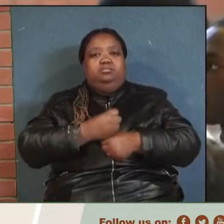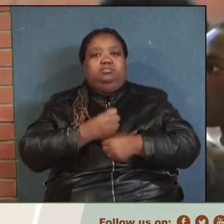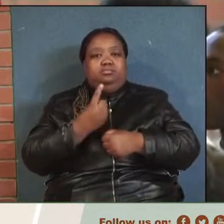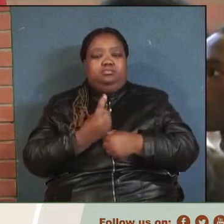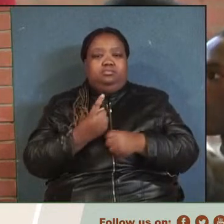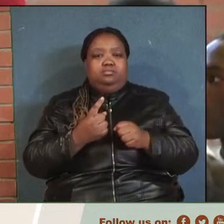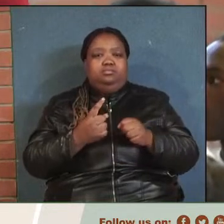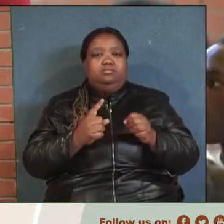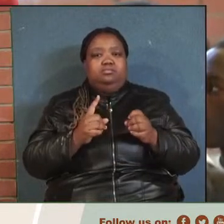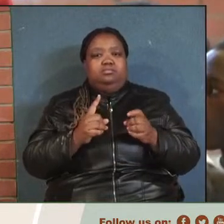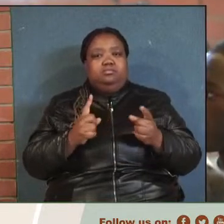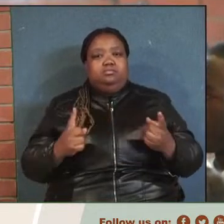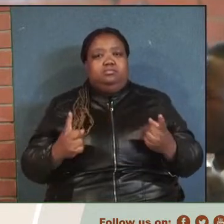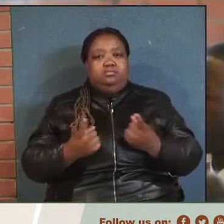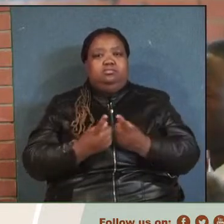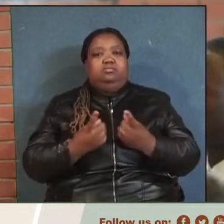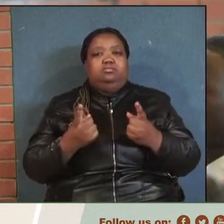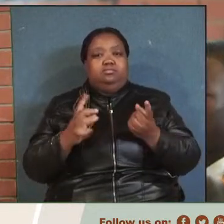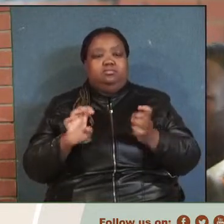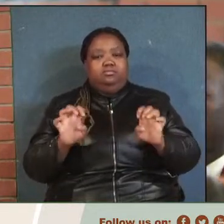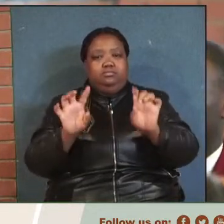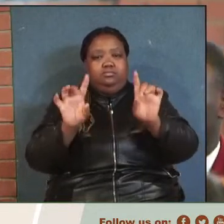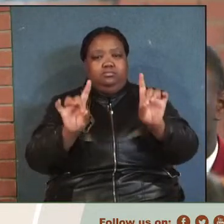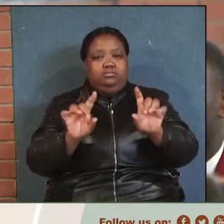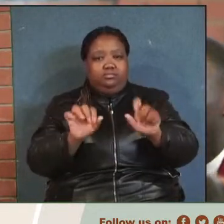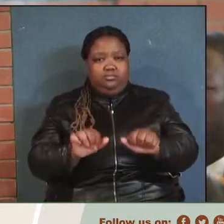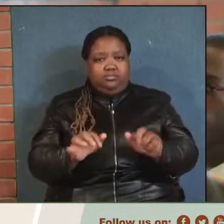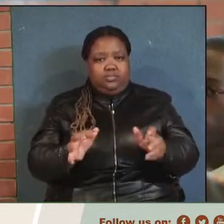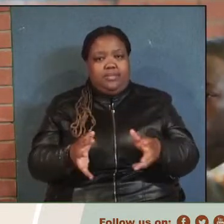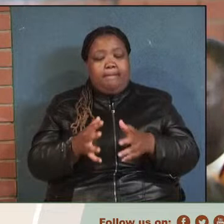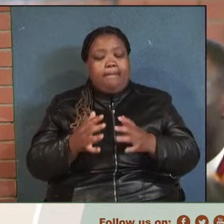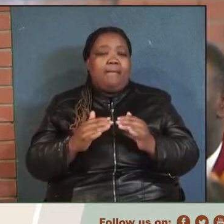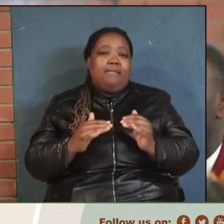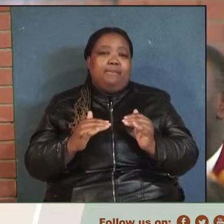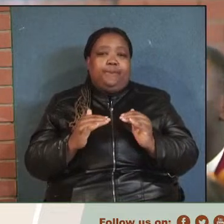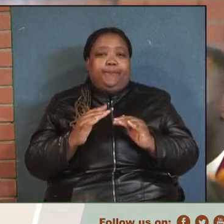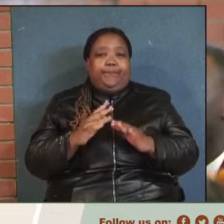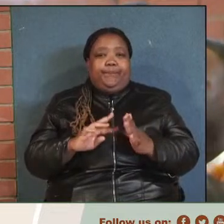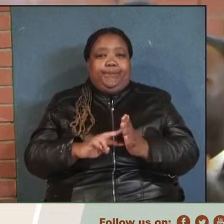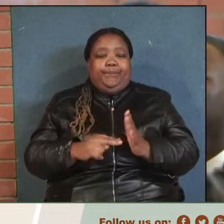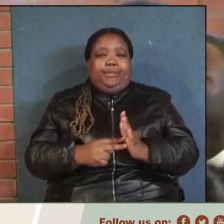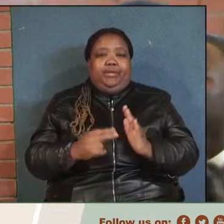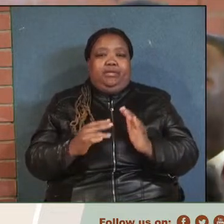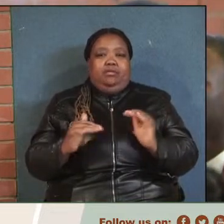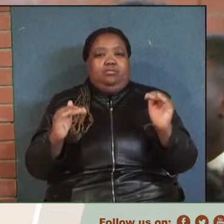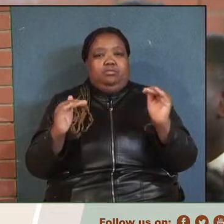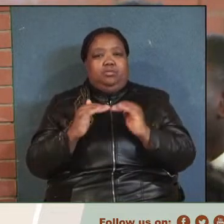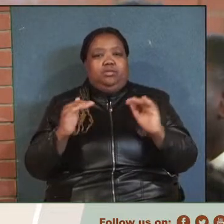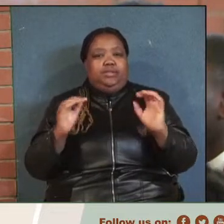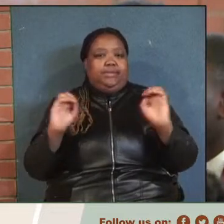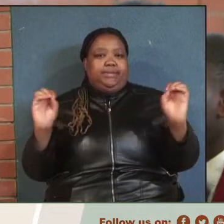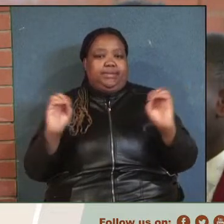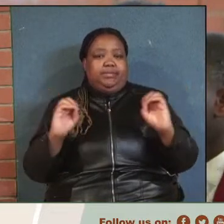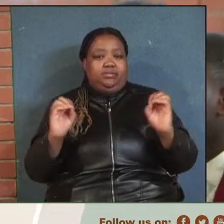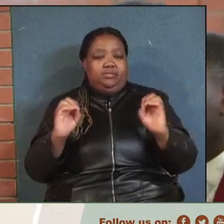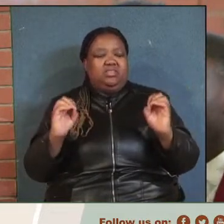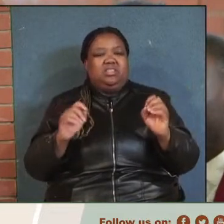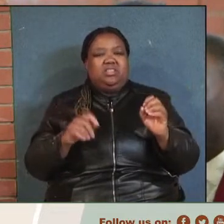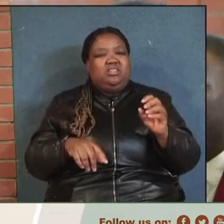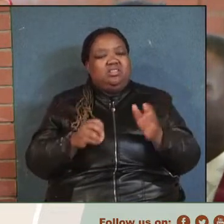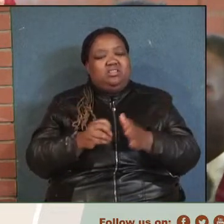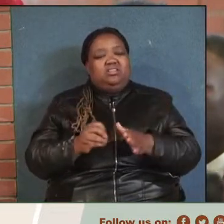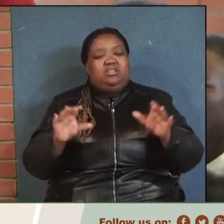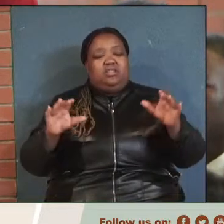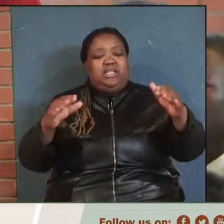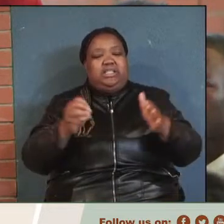that the admissions process is ineffective because of unfair planning, which results in overflow of learners in classrooms, as the system has failed